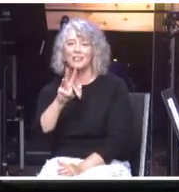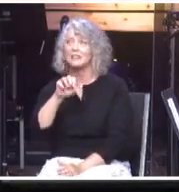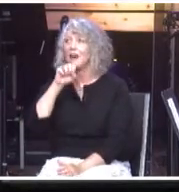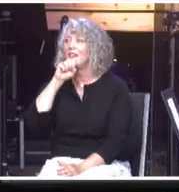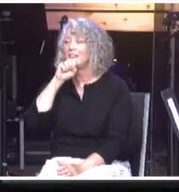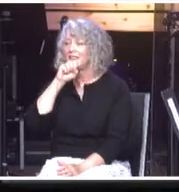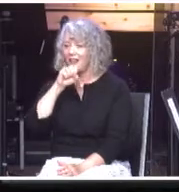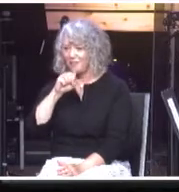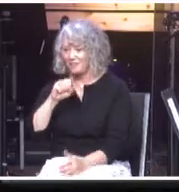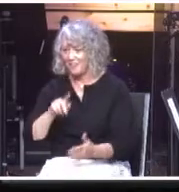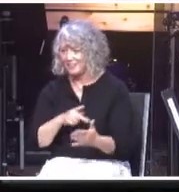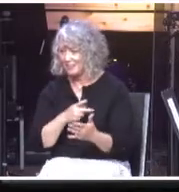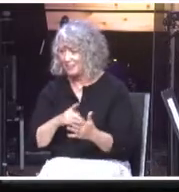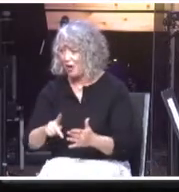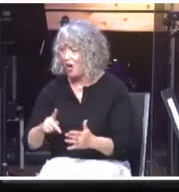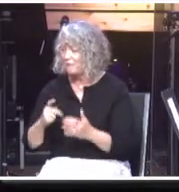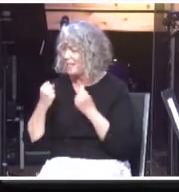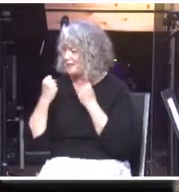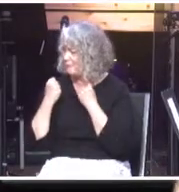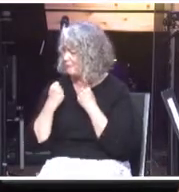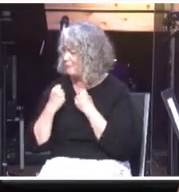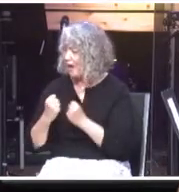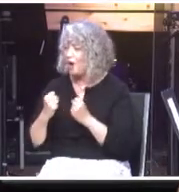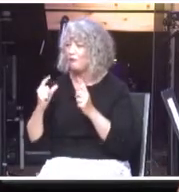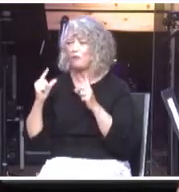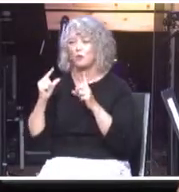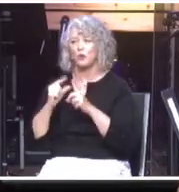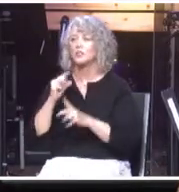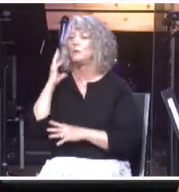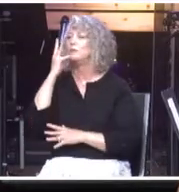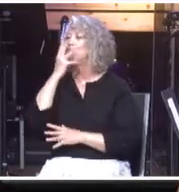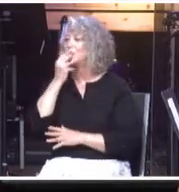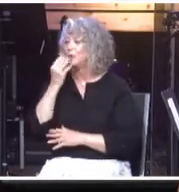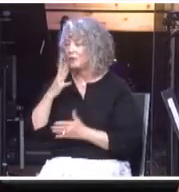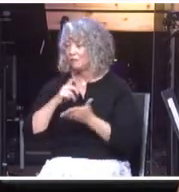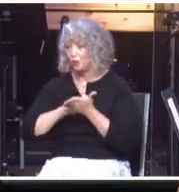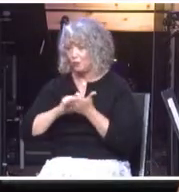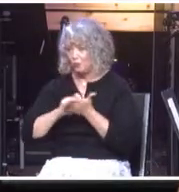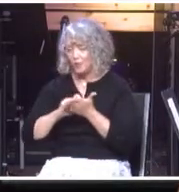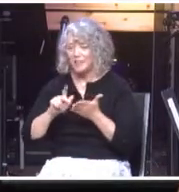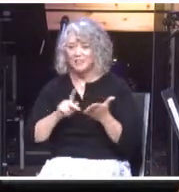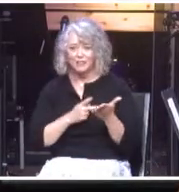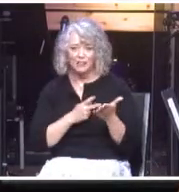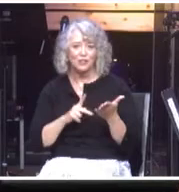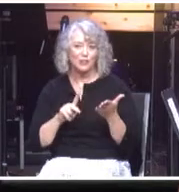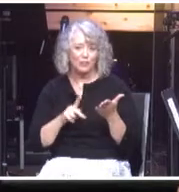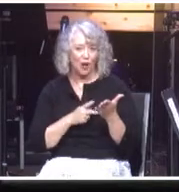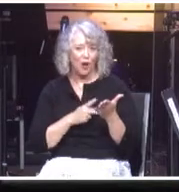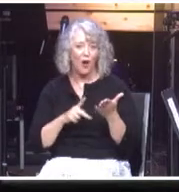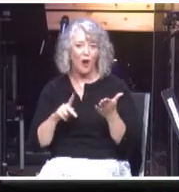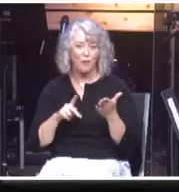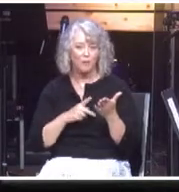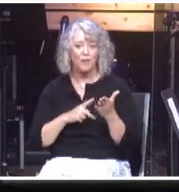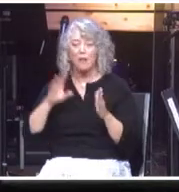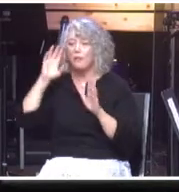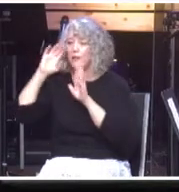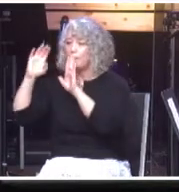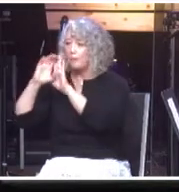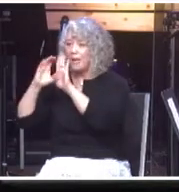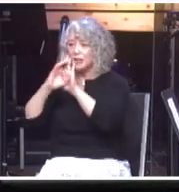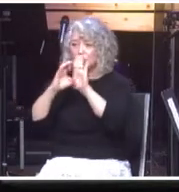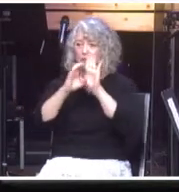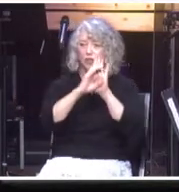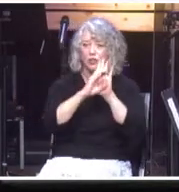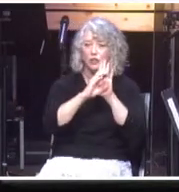psalm. This is a powerful psalm. It's a beautifully written psalm. And the imagery that's